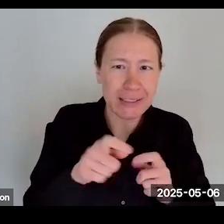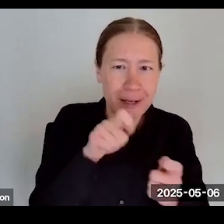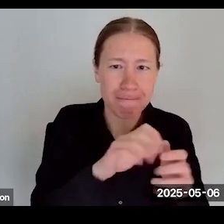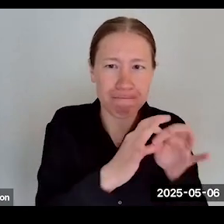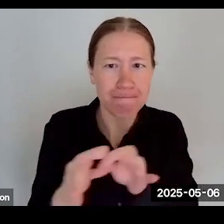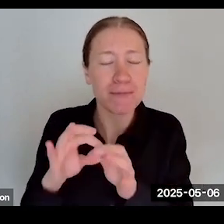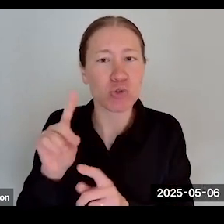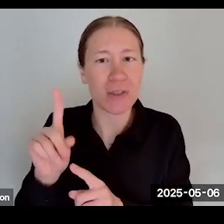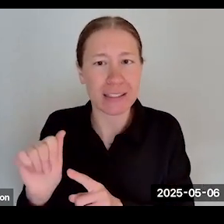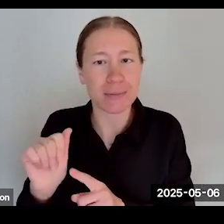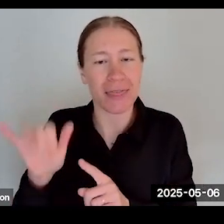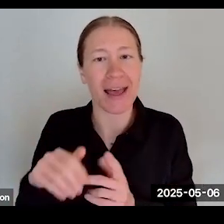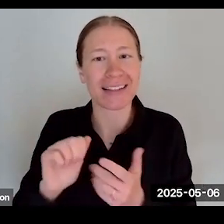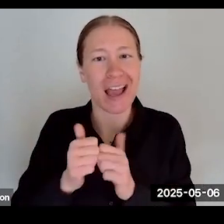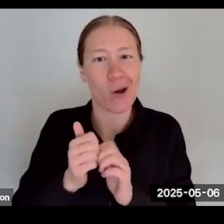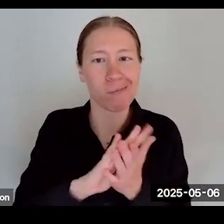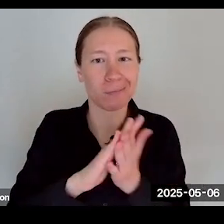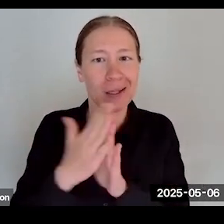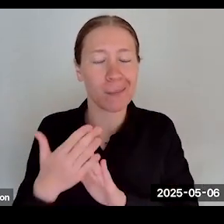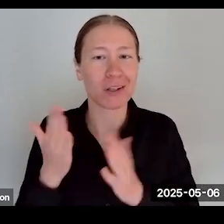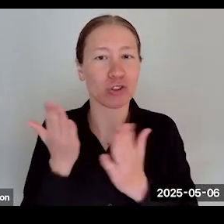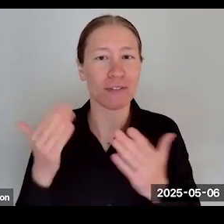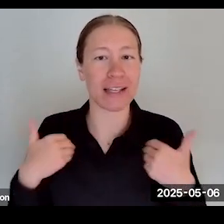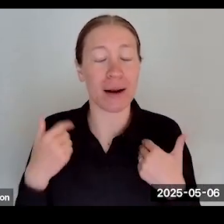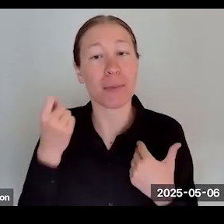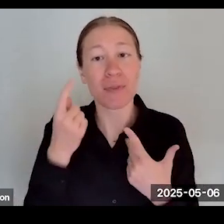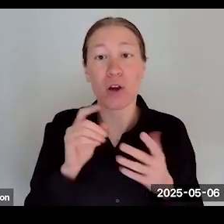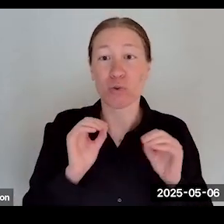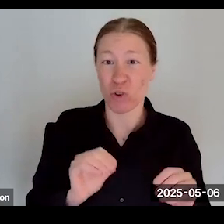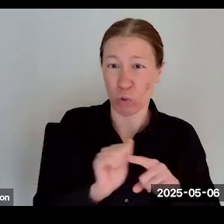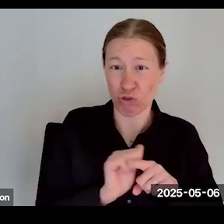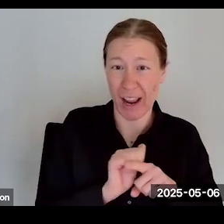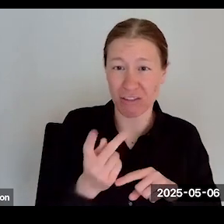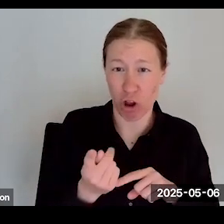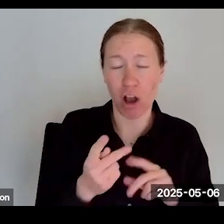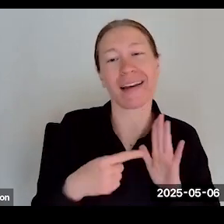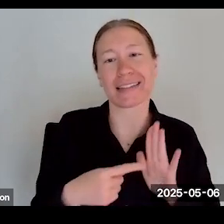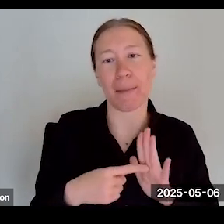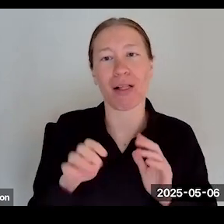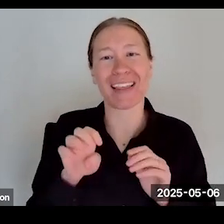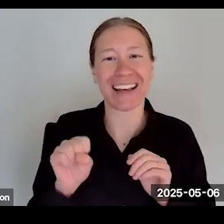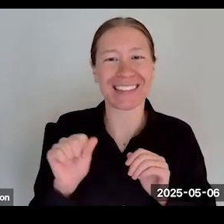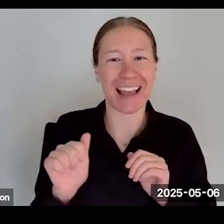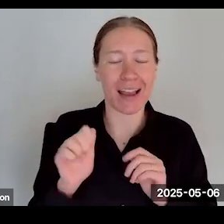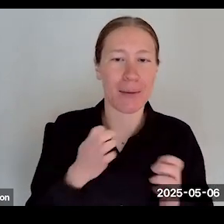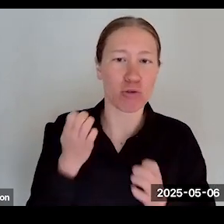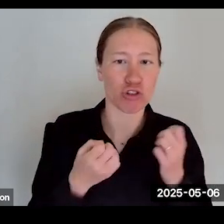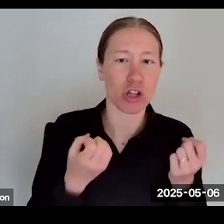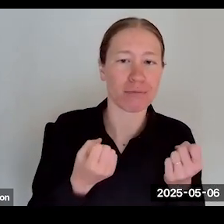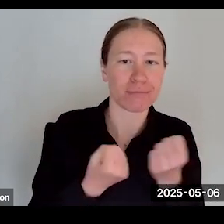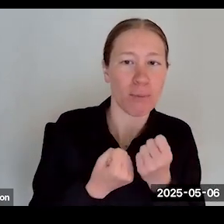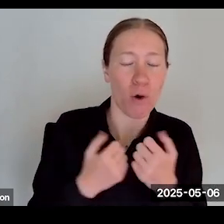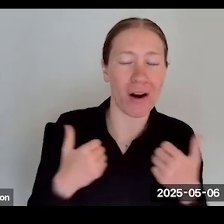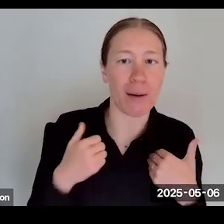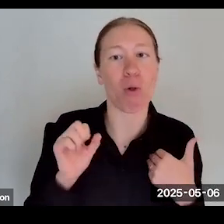a service animal. A person who registers an untrained dog, like an emotional support animal or their pet, with the state